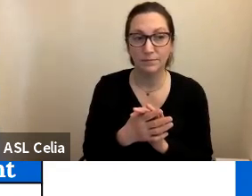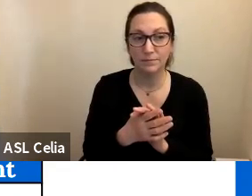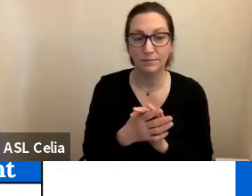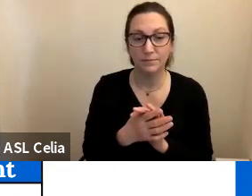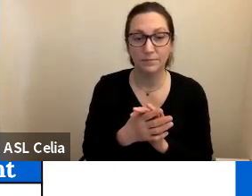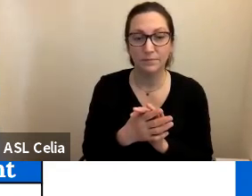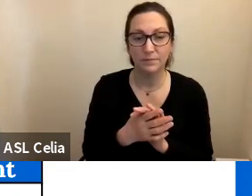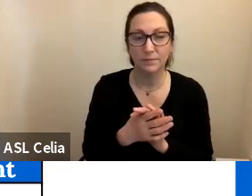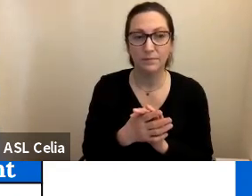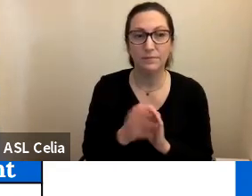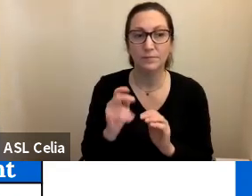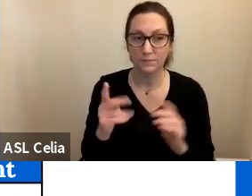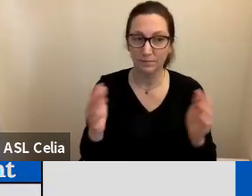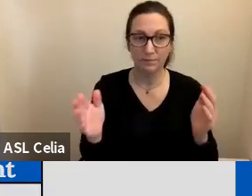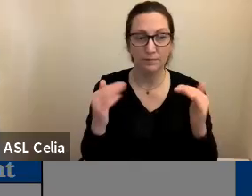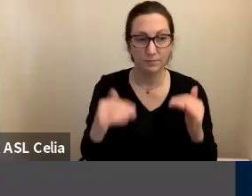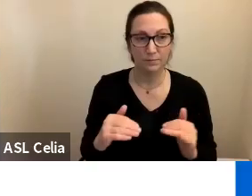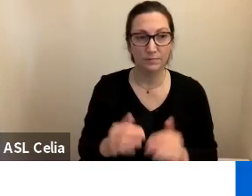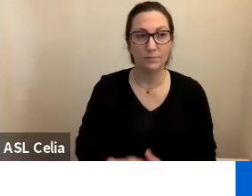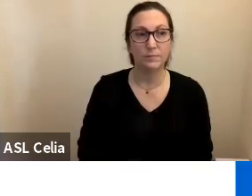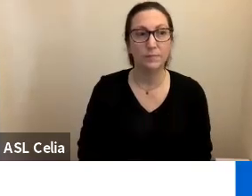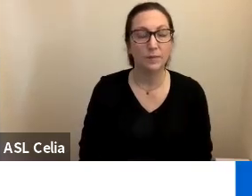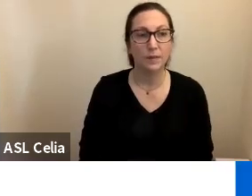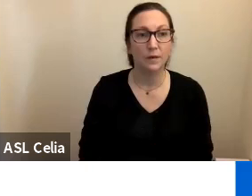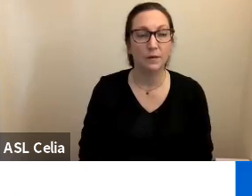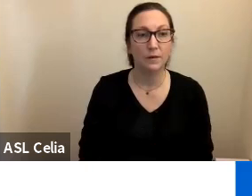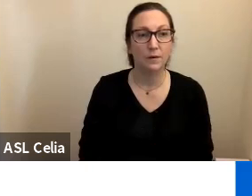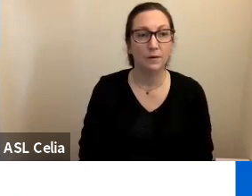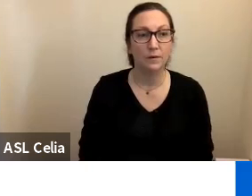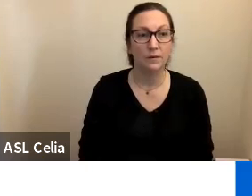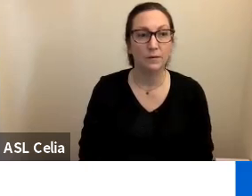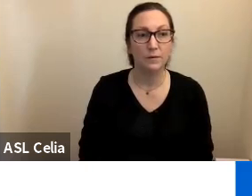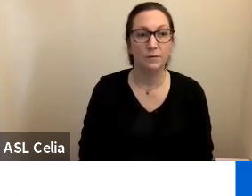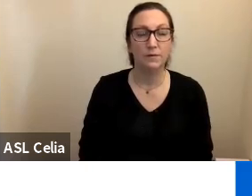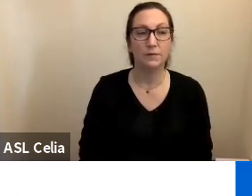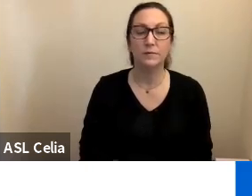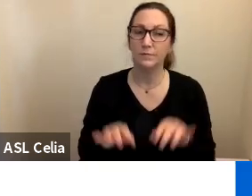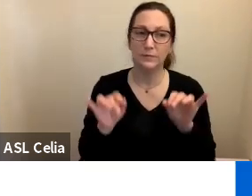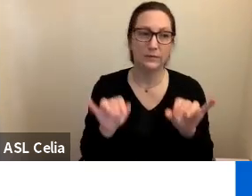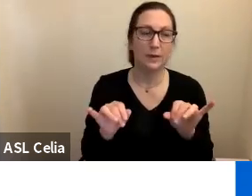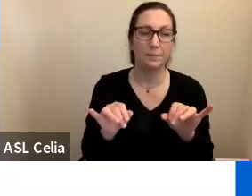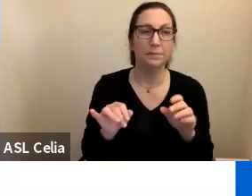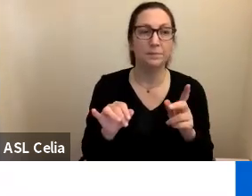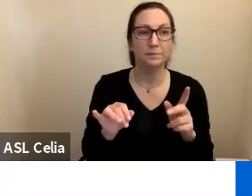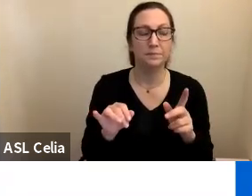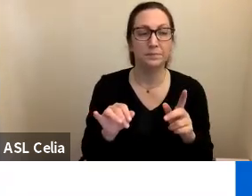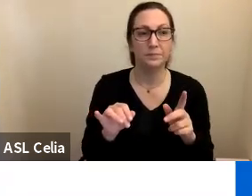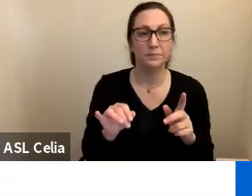Okay, gonna move forward to the next slide, Ms. Hogan, which again shows the data by